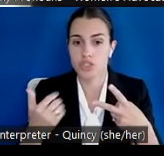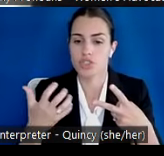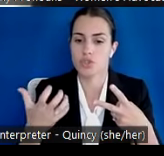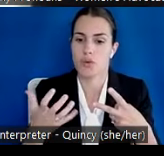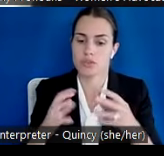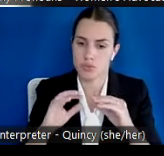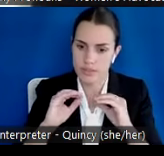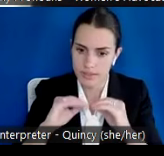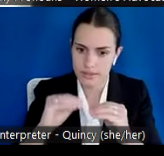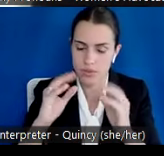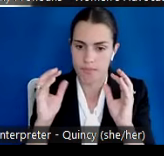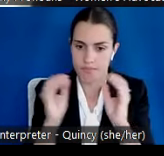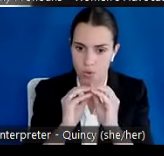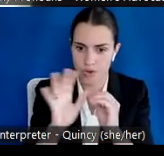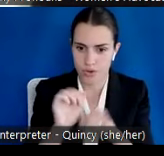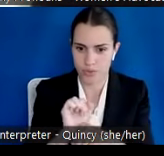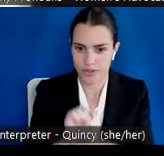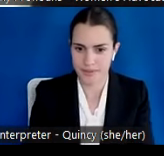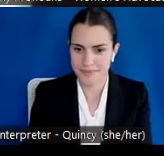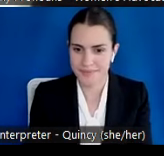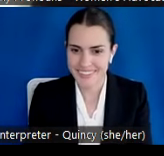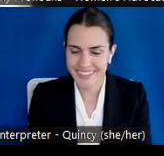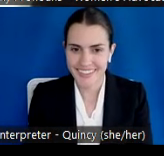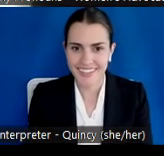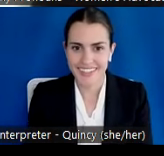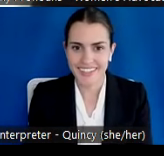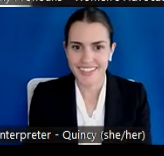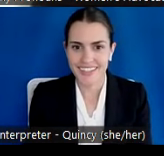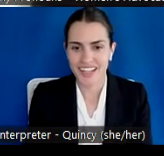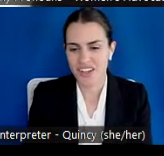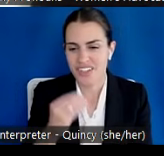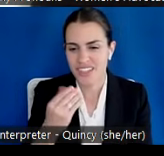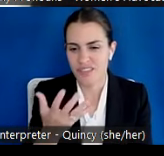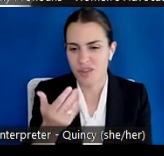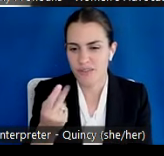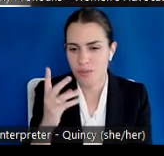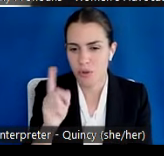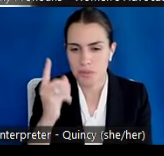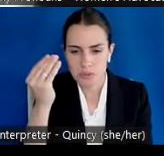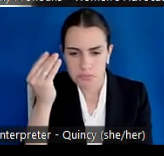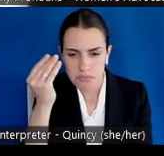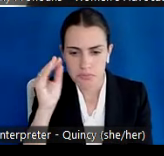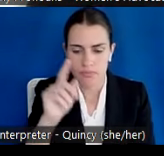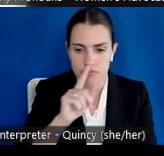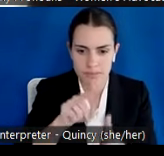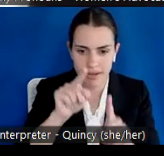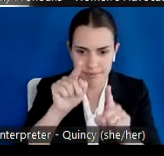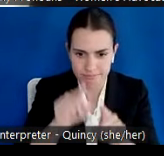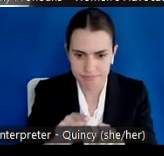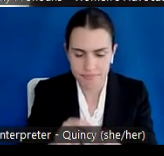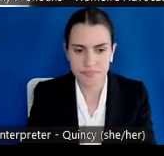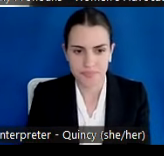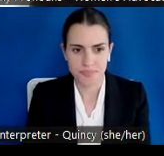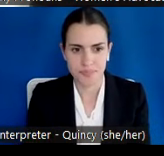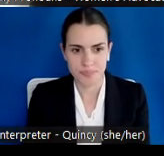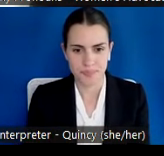with survivors? So I'll give you all a few moments to reflect on that and select